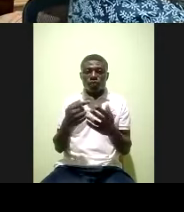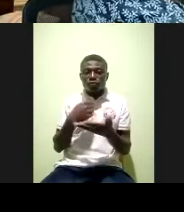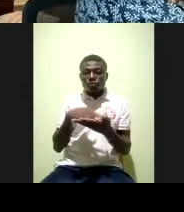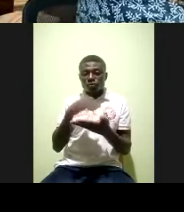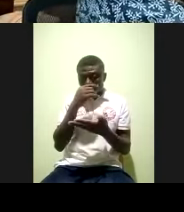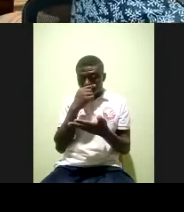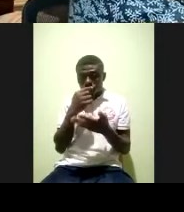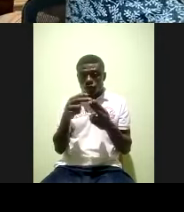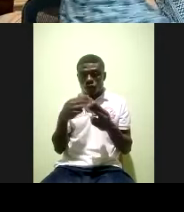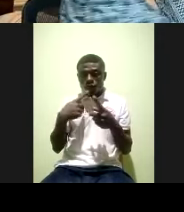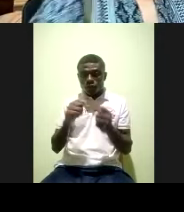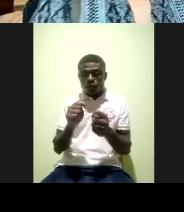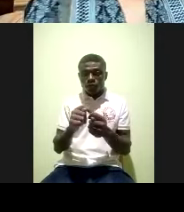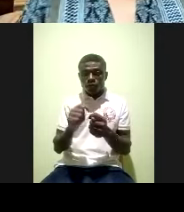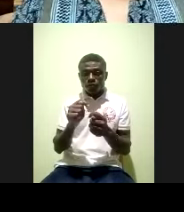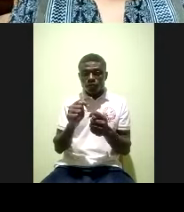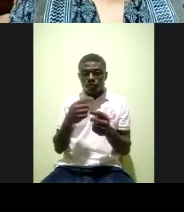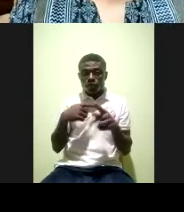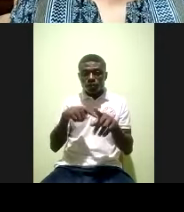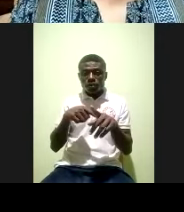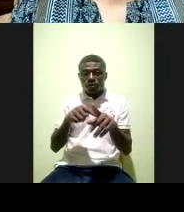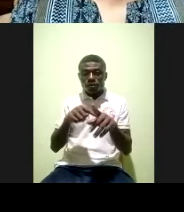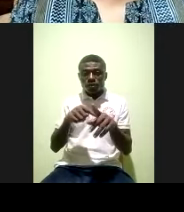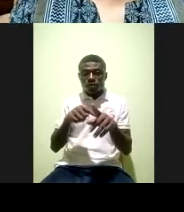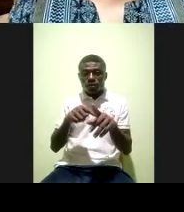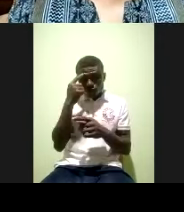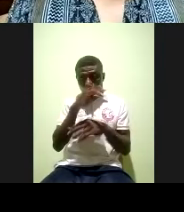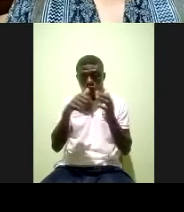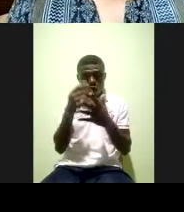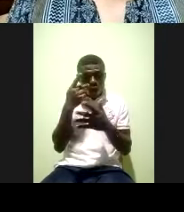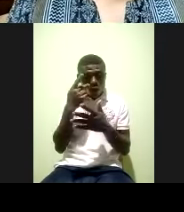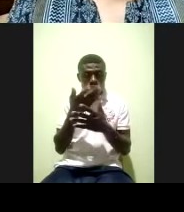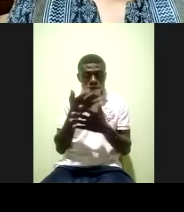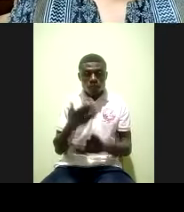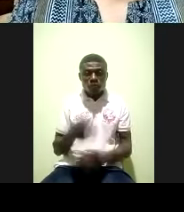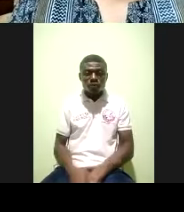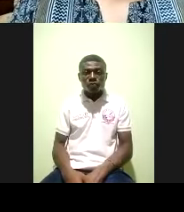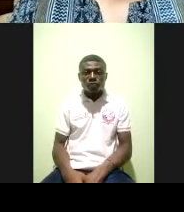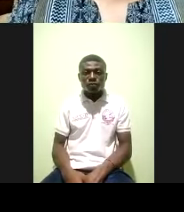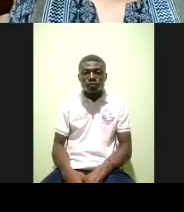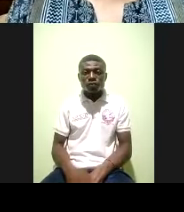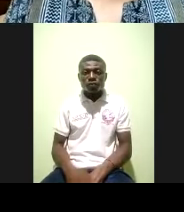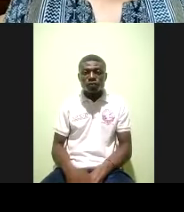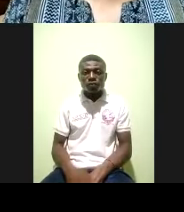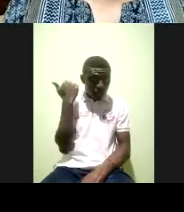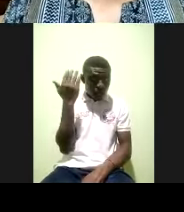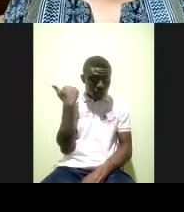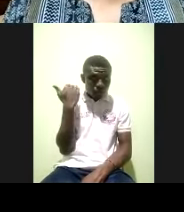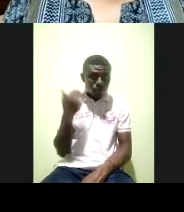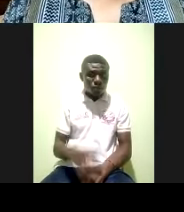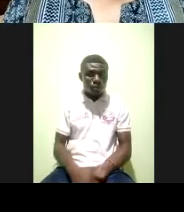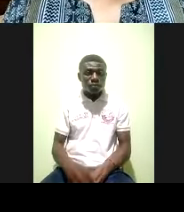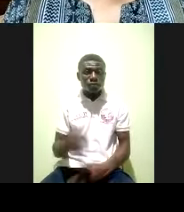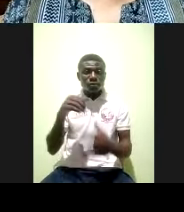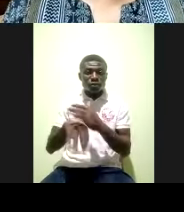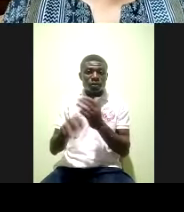try to read this passage from here, what it says here. Once upon a time, in the middle